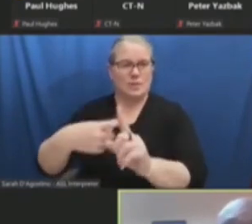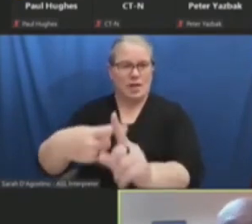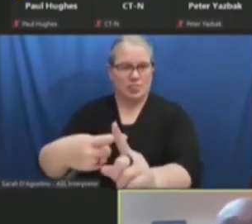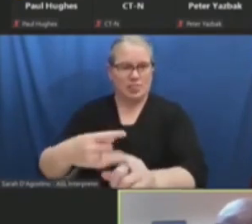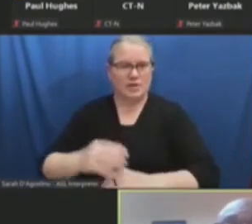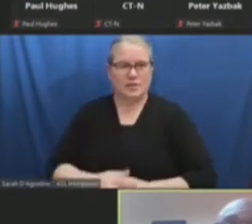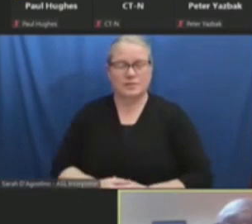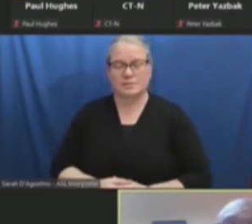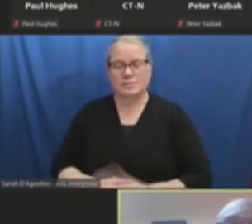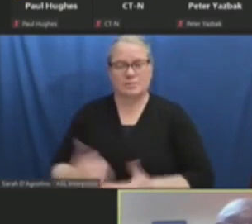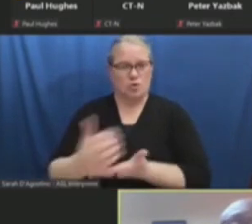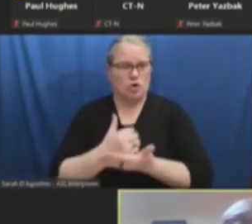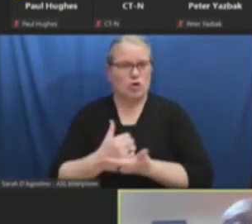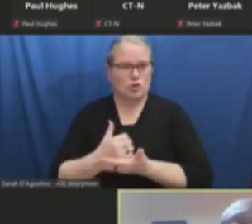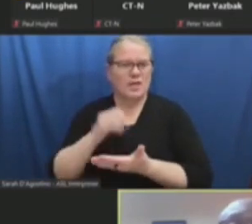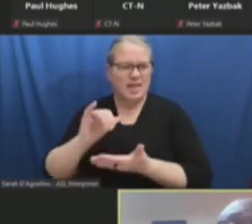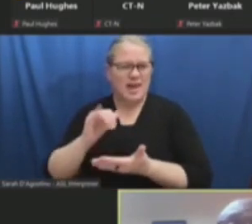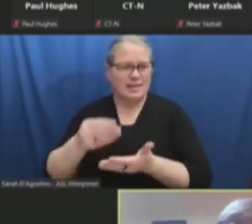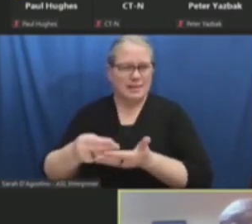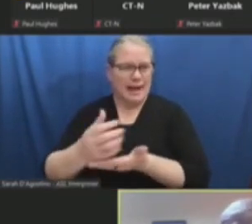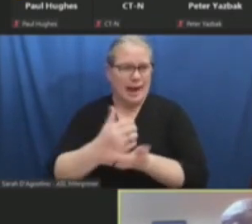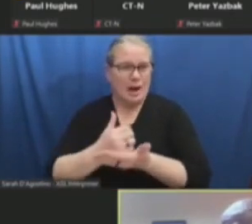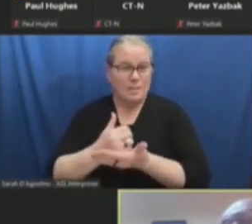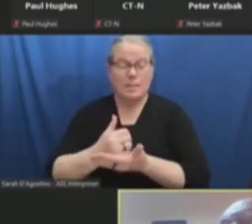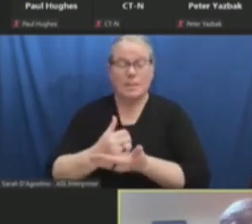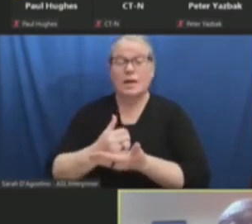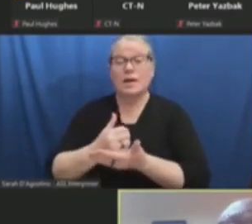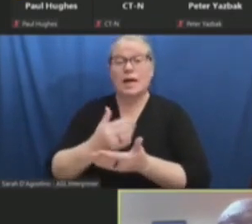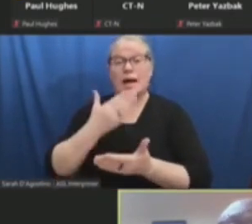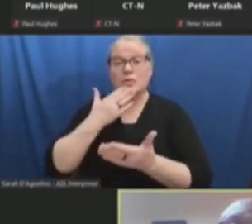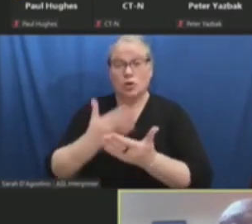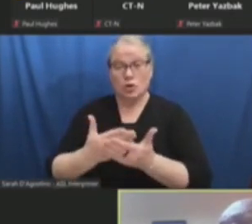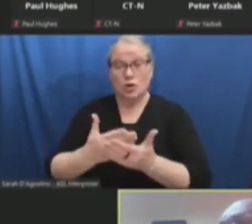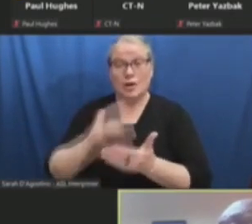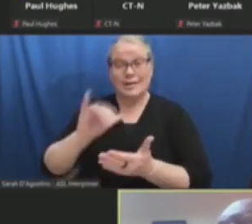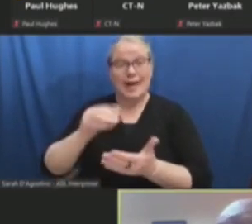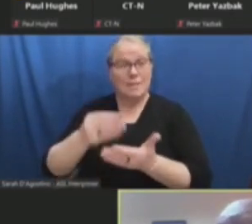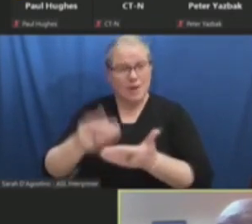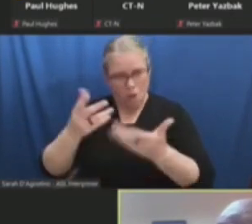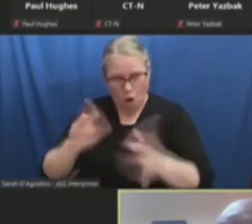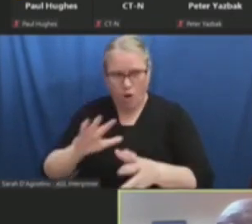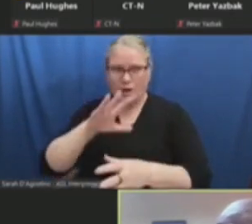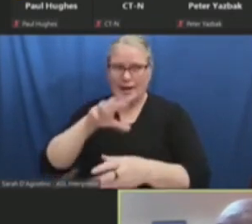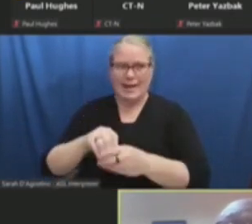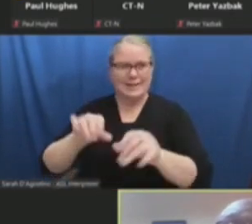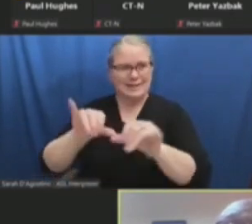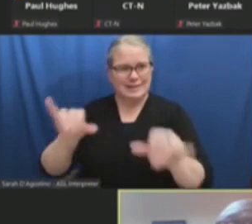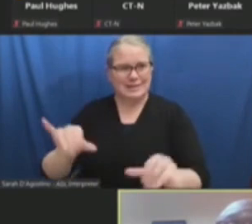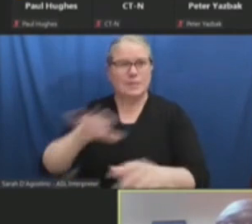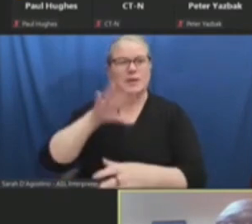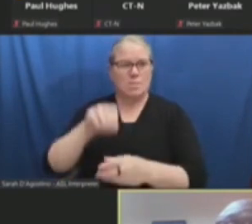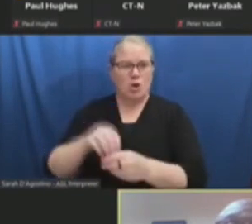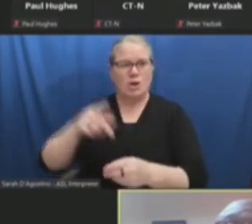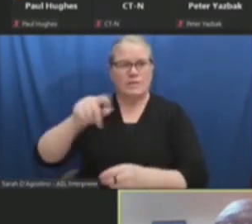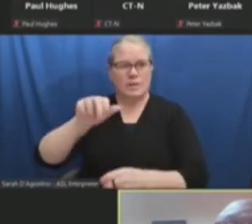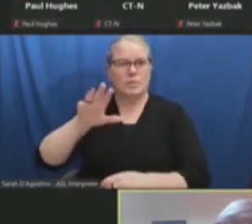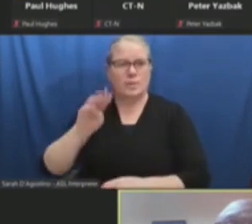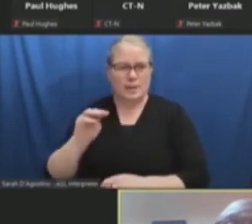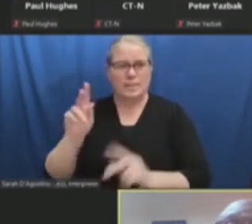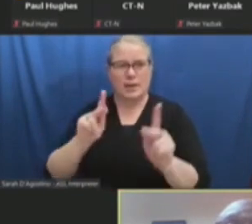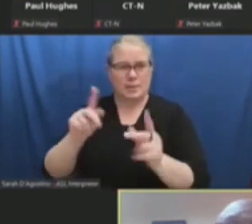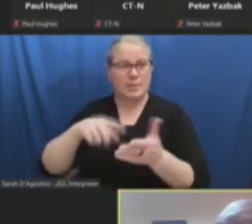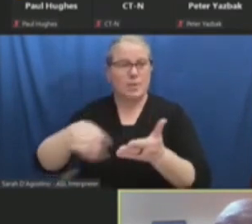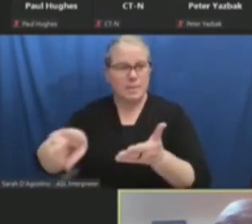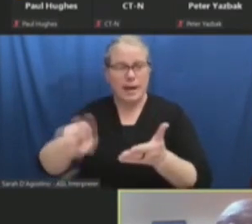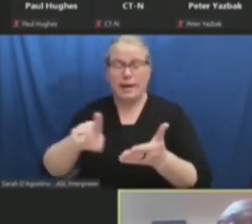So that's the income source. And the good thing about that is that money is already in the system. It's part of the premium people are paying already. So there's no